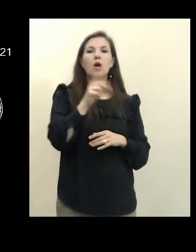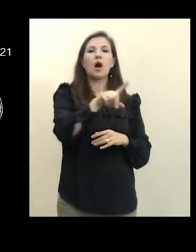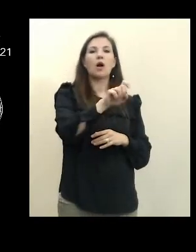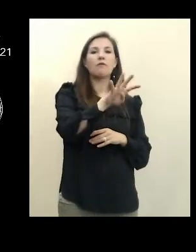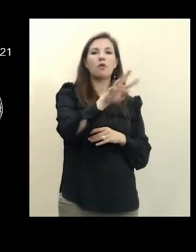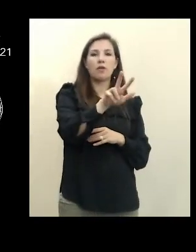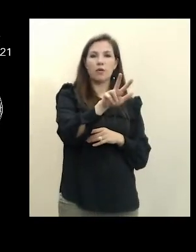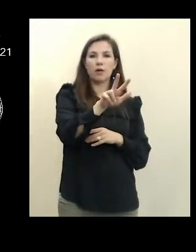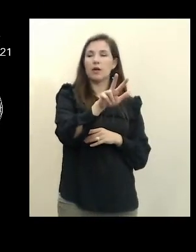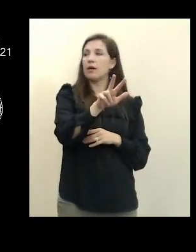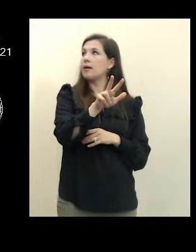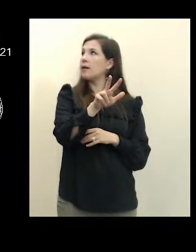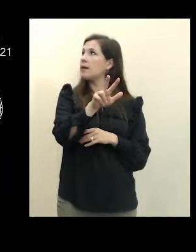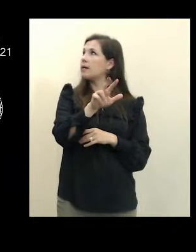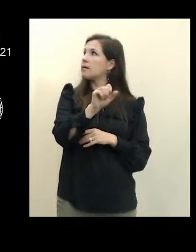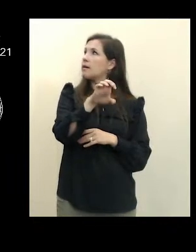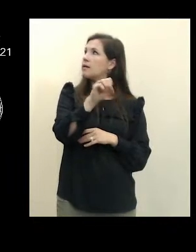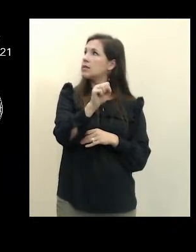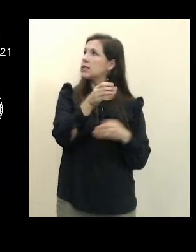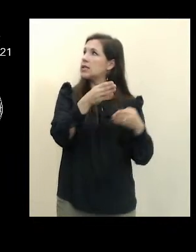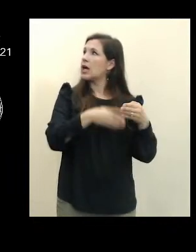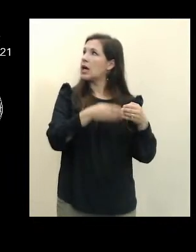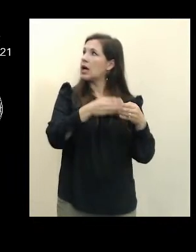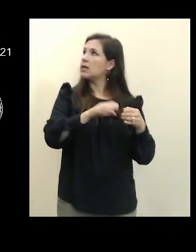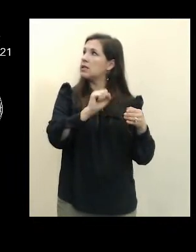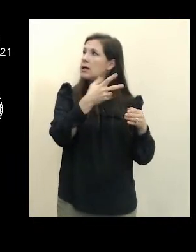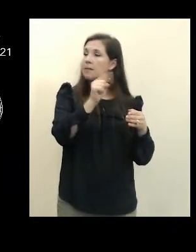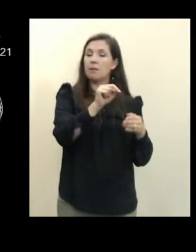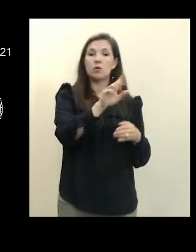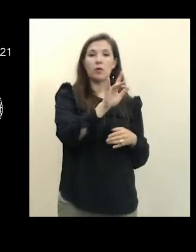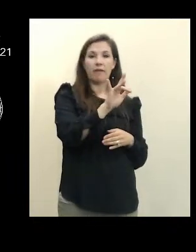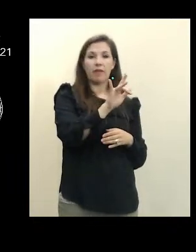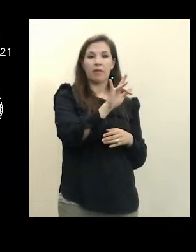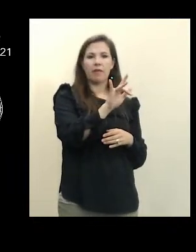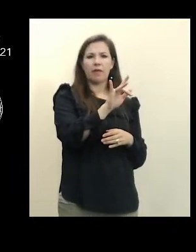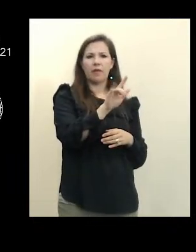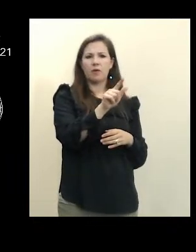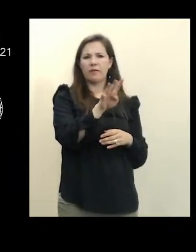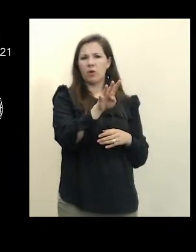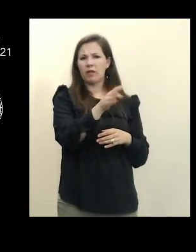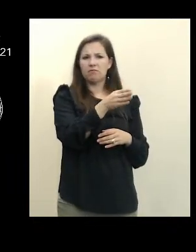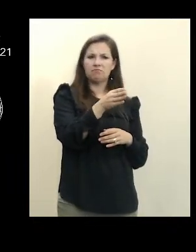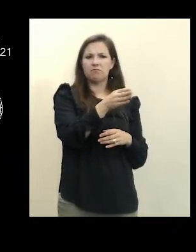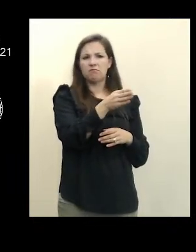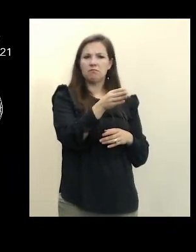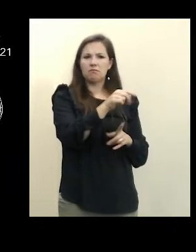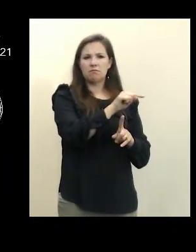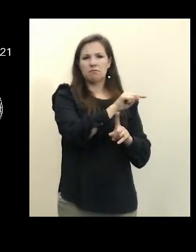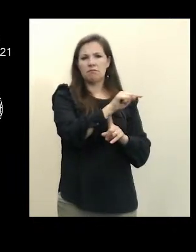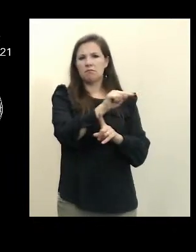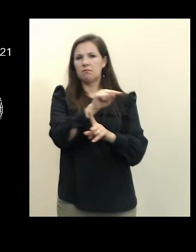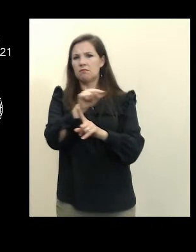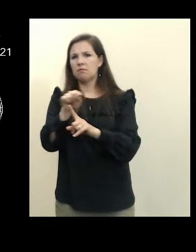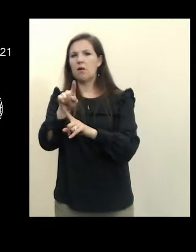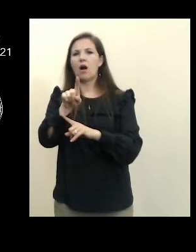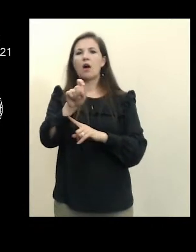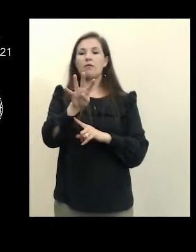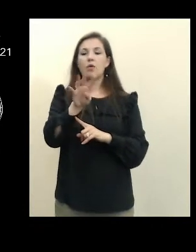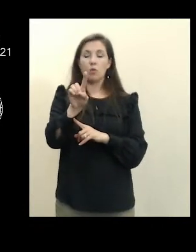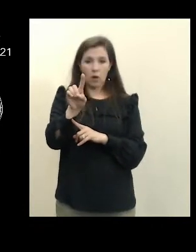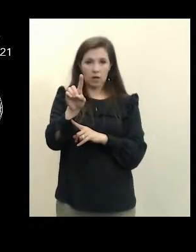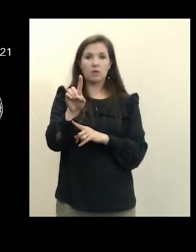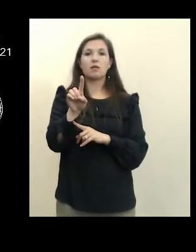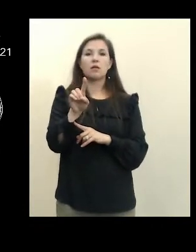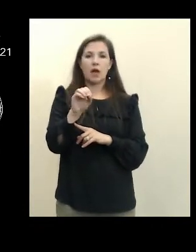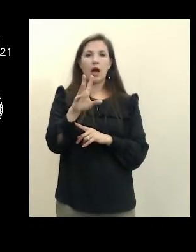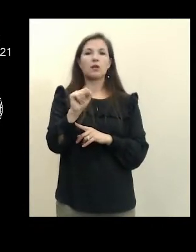143 cases at the end, was it September 25th, 24th, somewhere around there. And we had 141